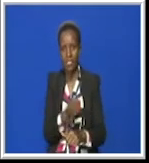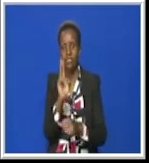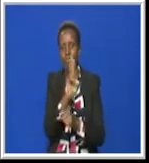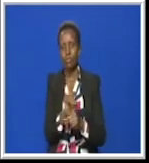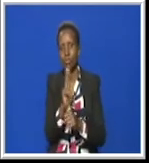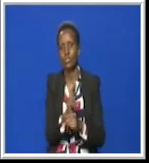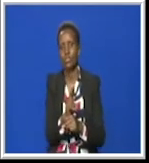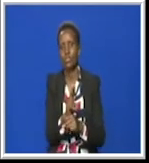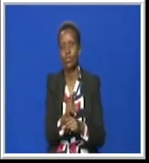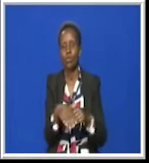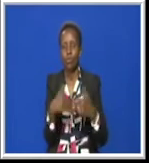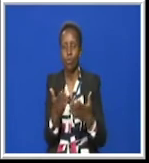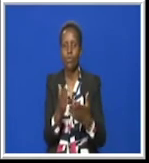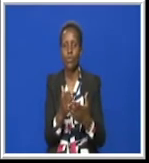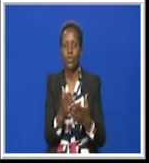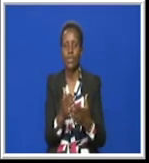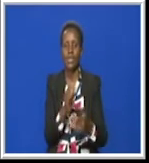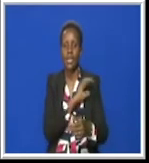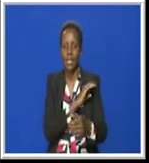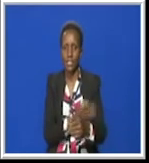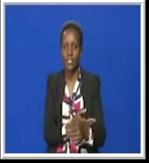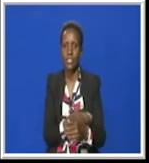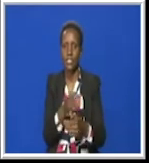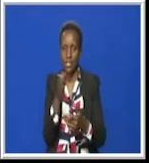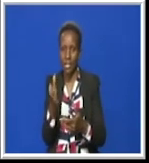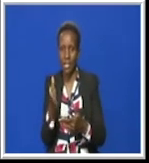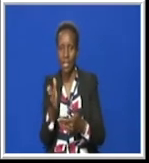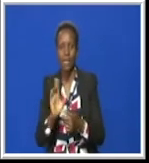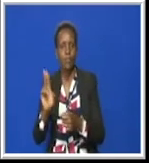this expenditure of energy